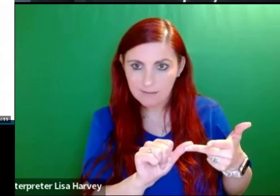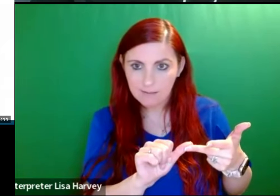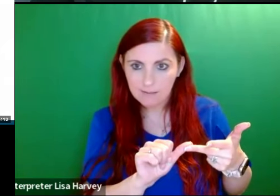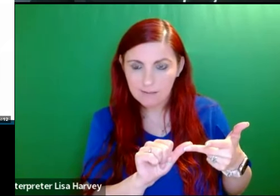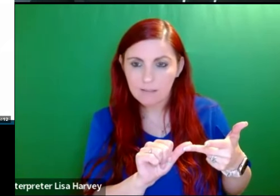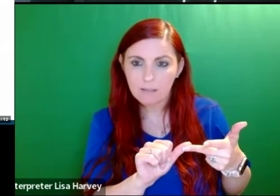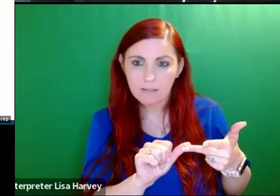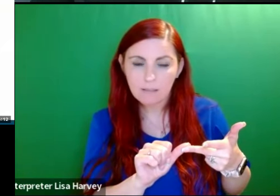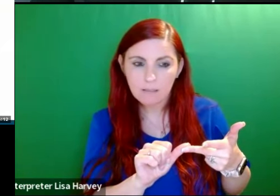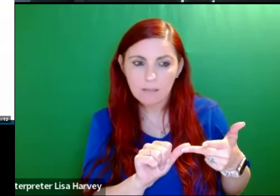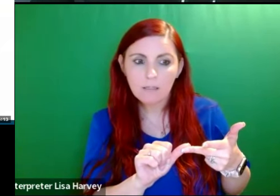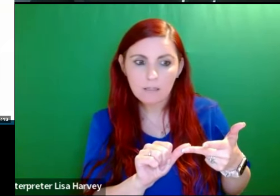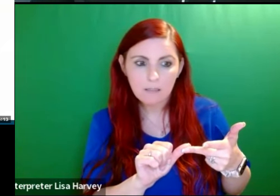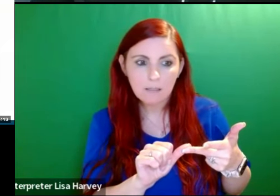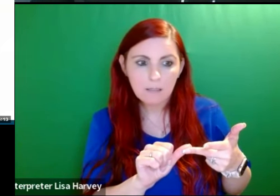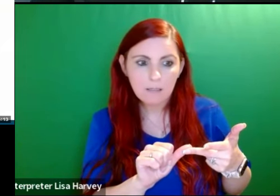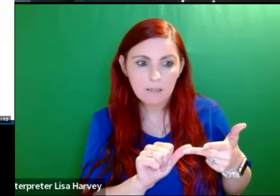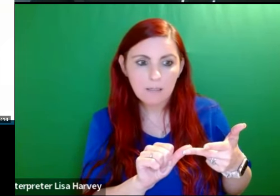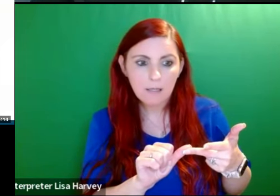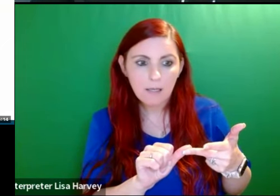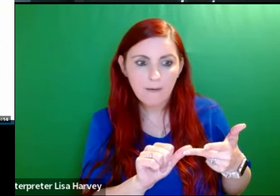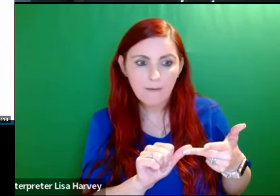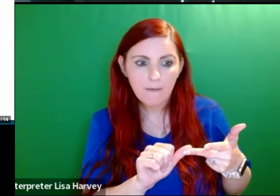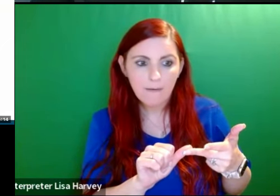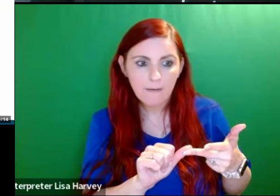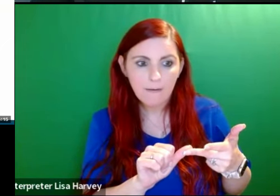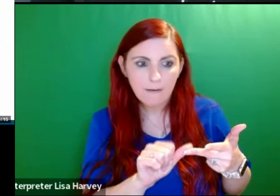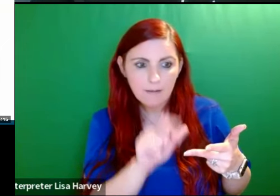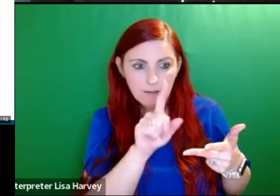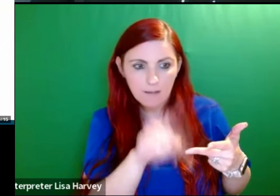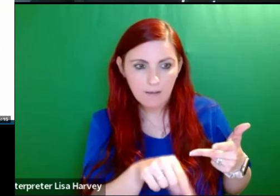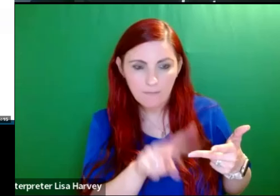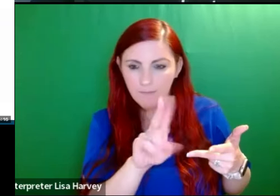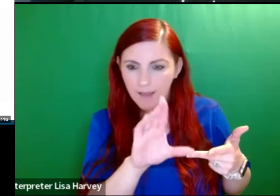Then indicating verbs came next. So they're split into